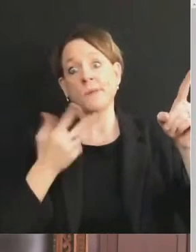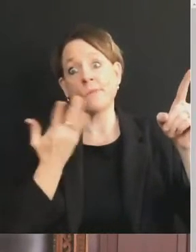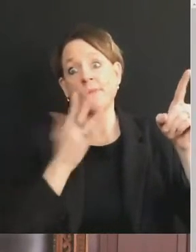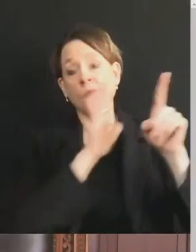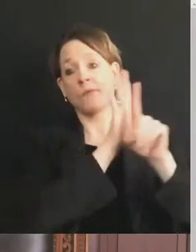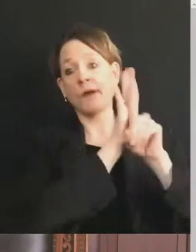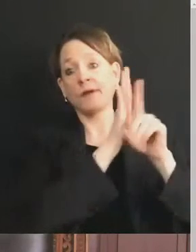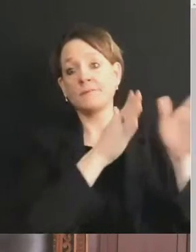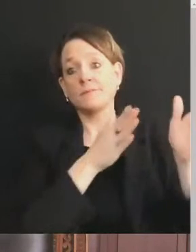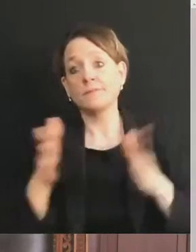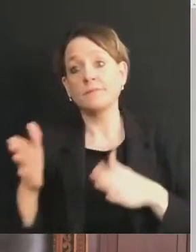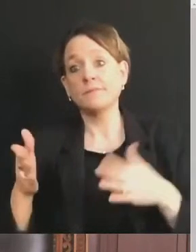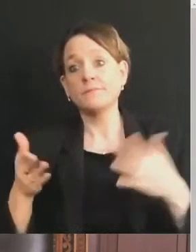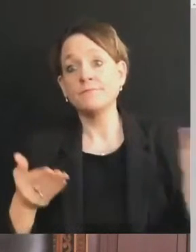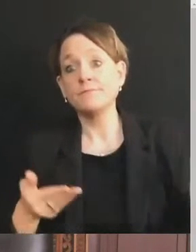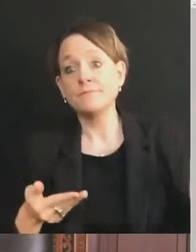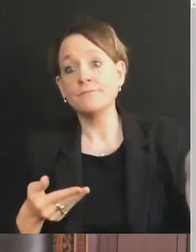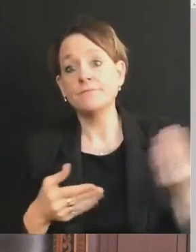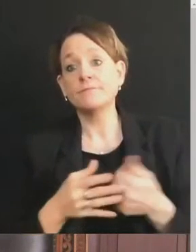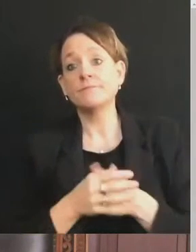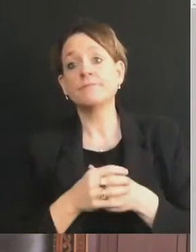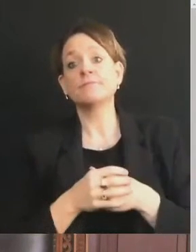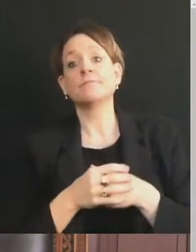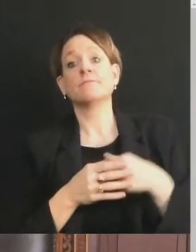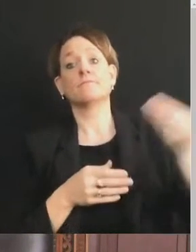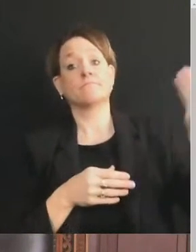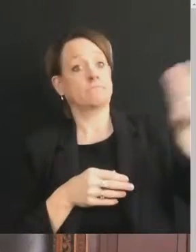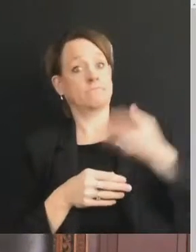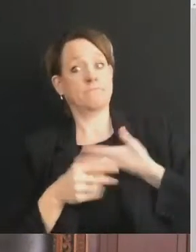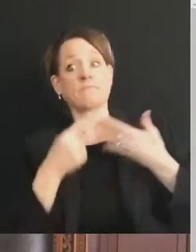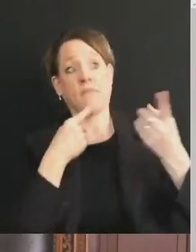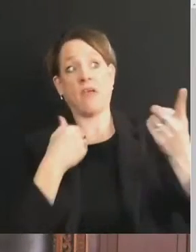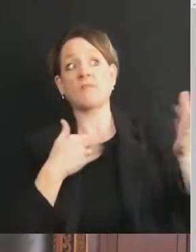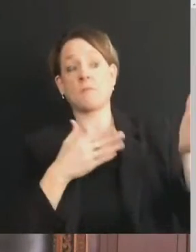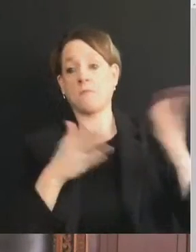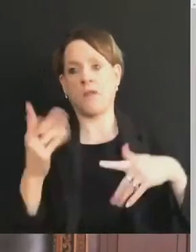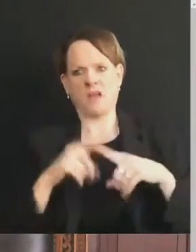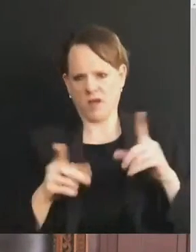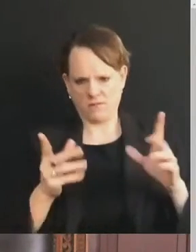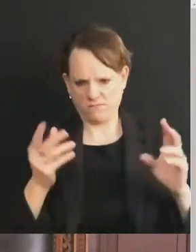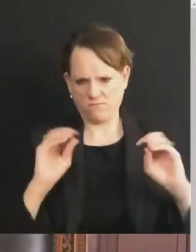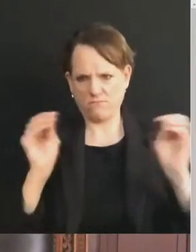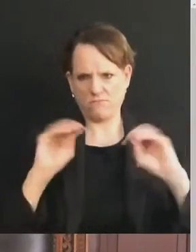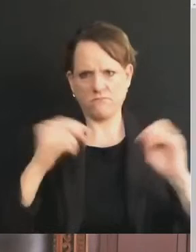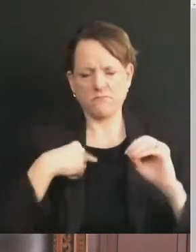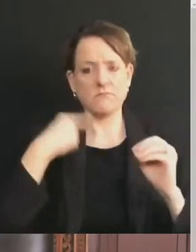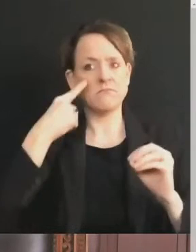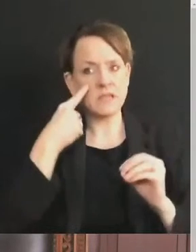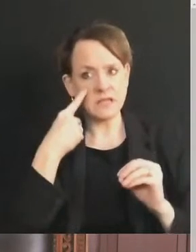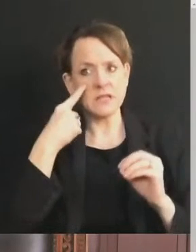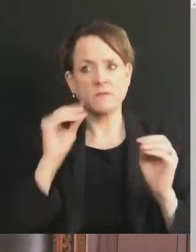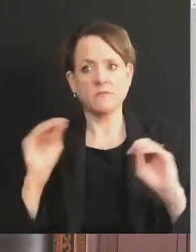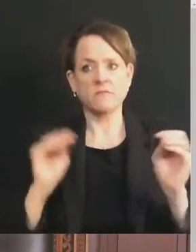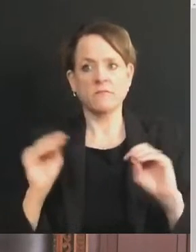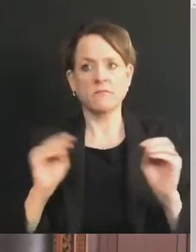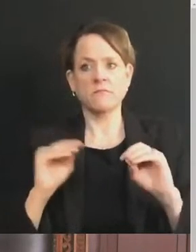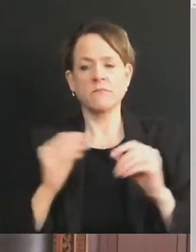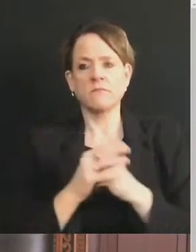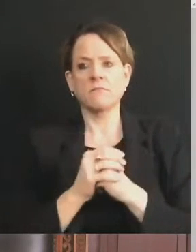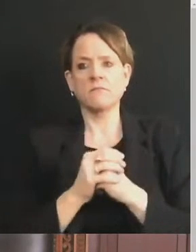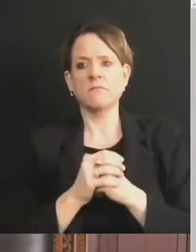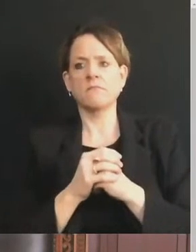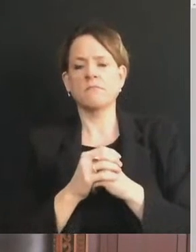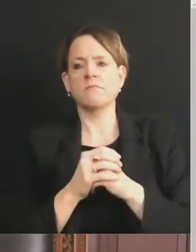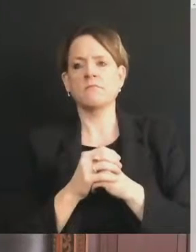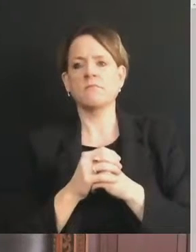it yet. We hear some rumblings now that they're okay with testing and want us to increase it, and we